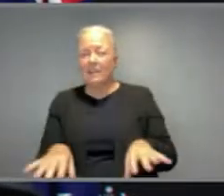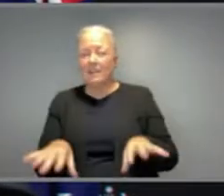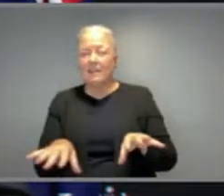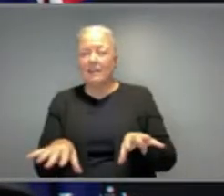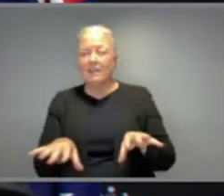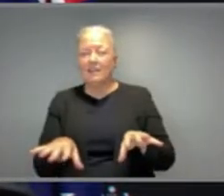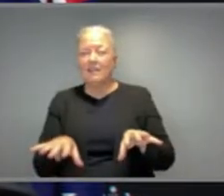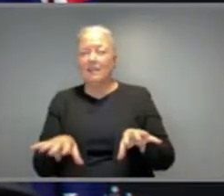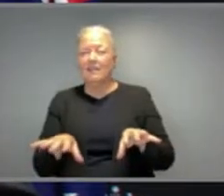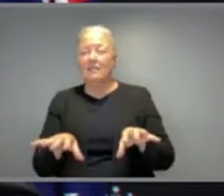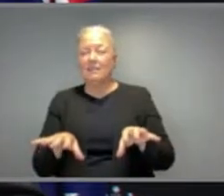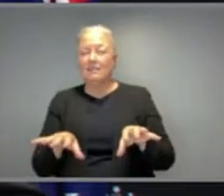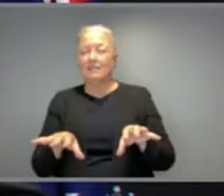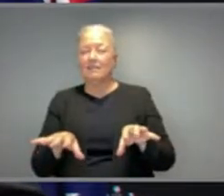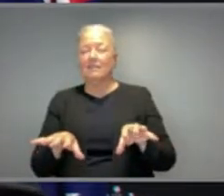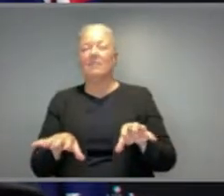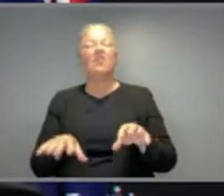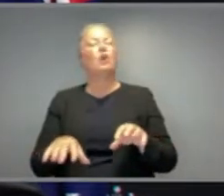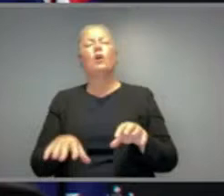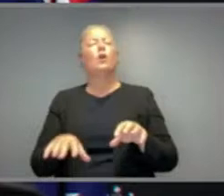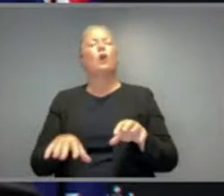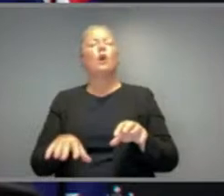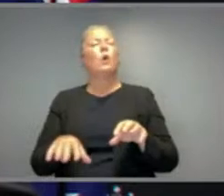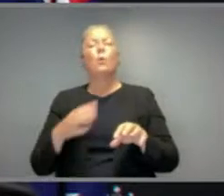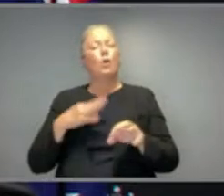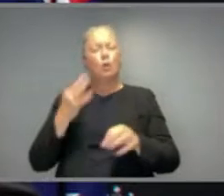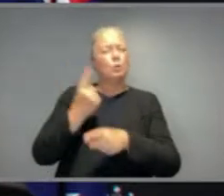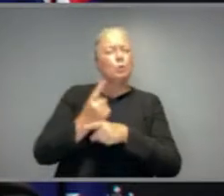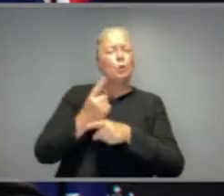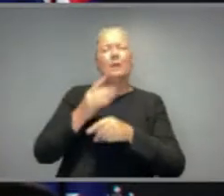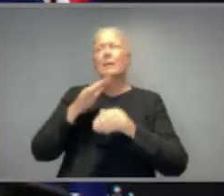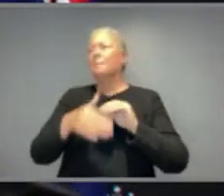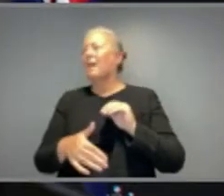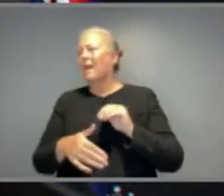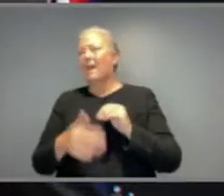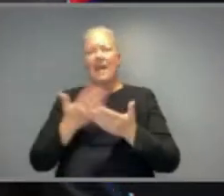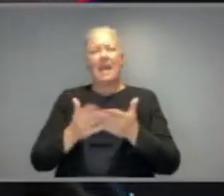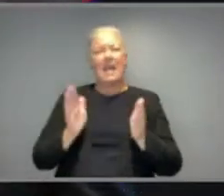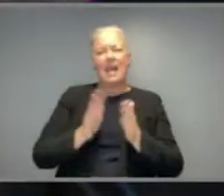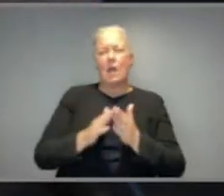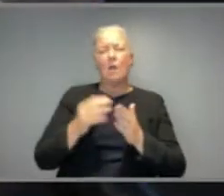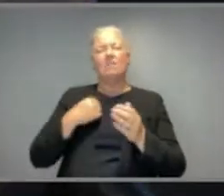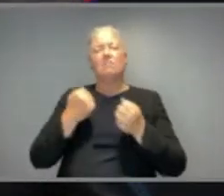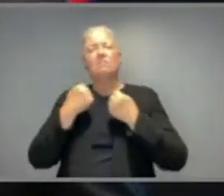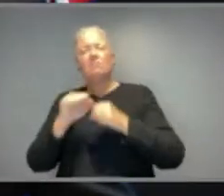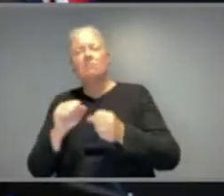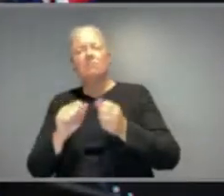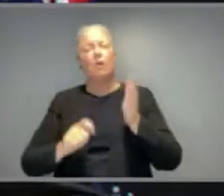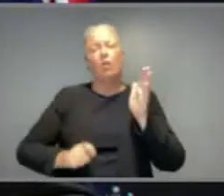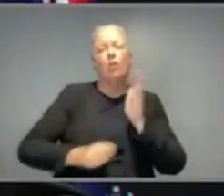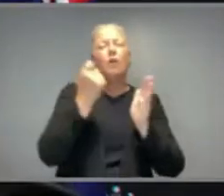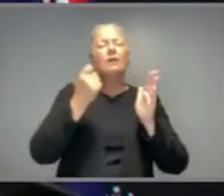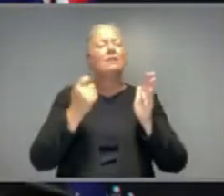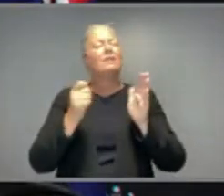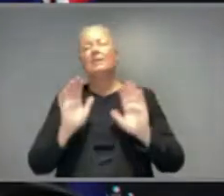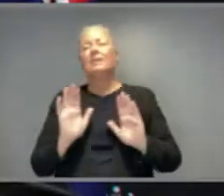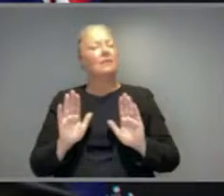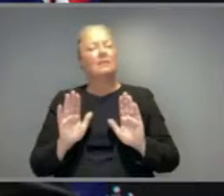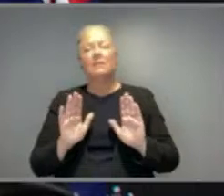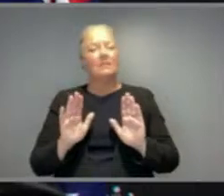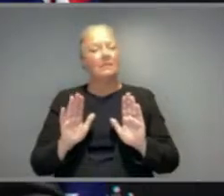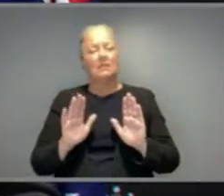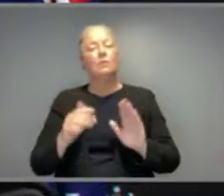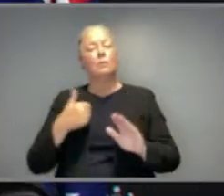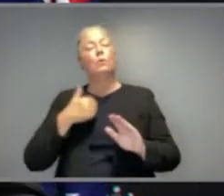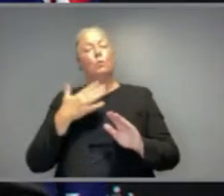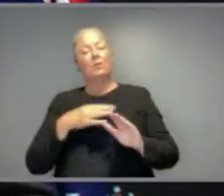that talks about breaking lockdowns. It's a piece of work that says in order to prevent long lockdowns, in order to prevent the economic